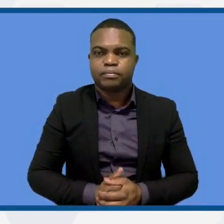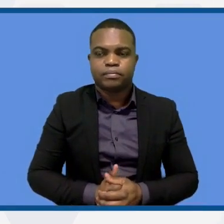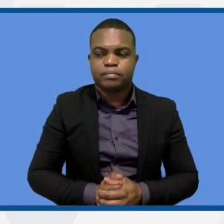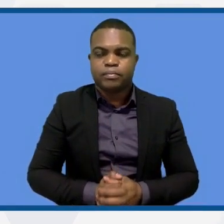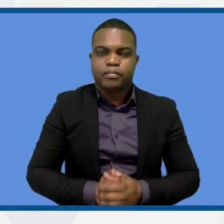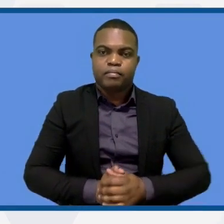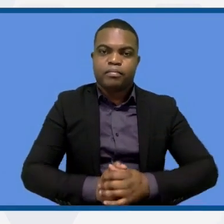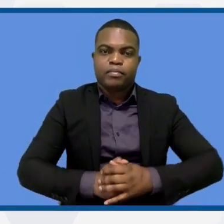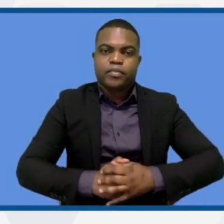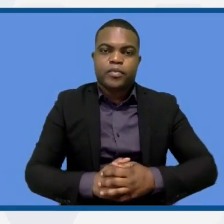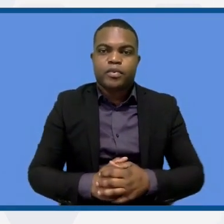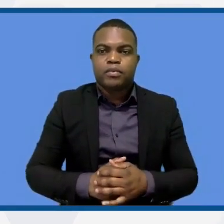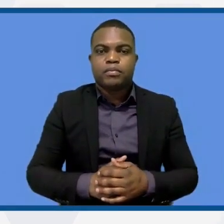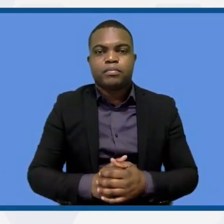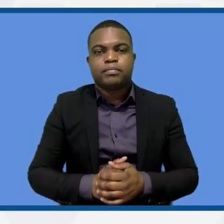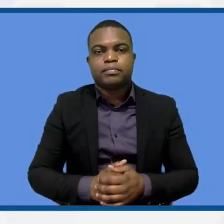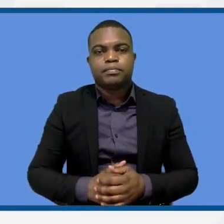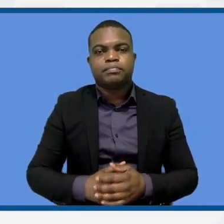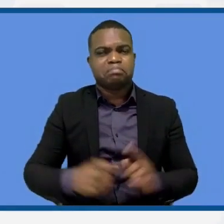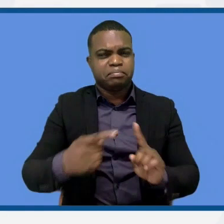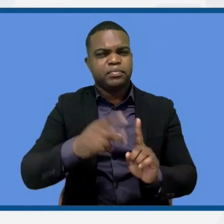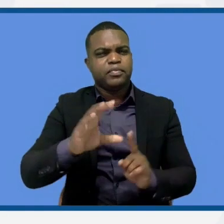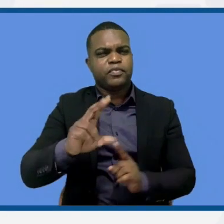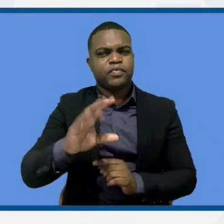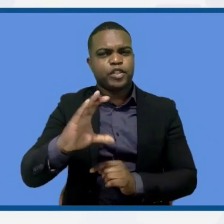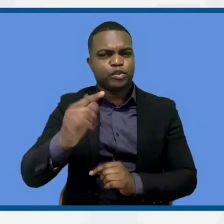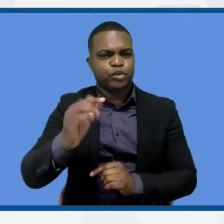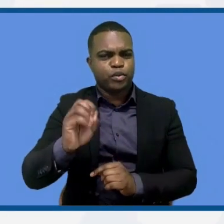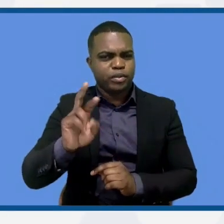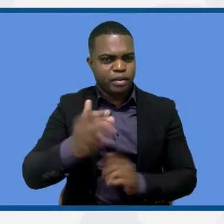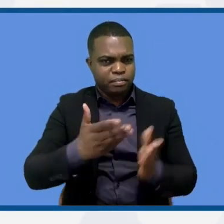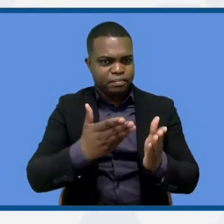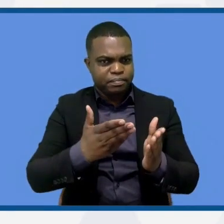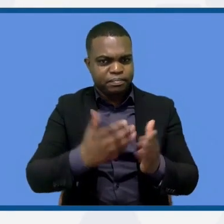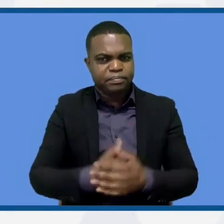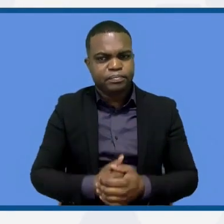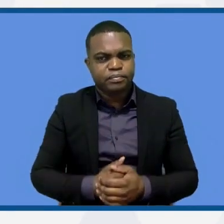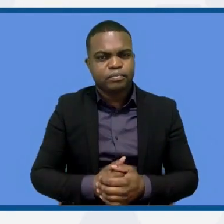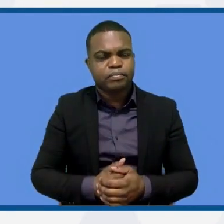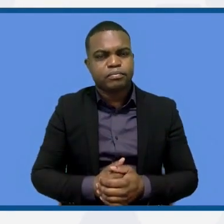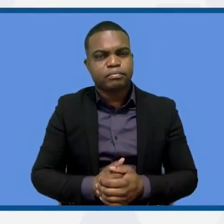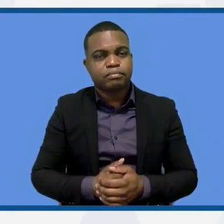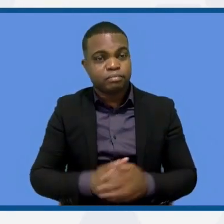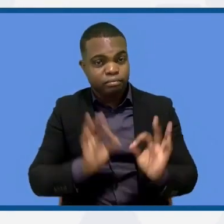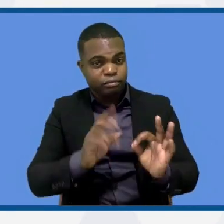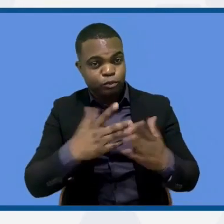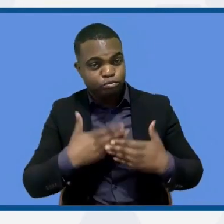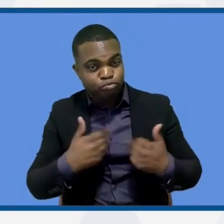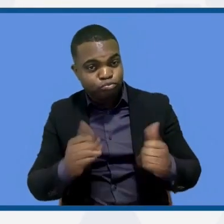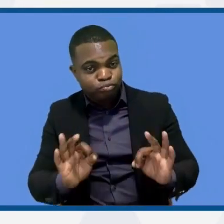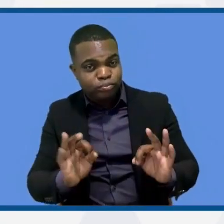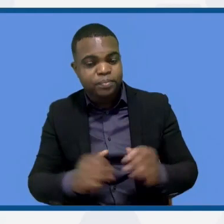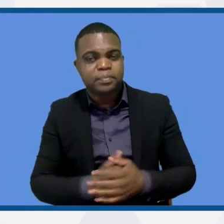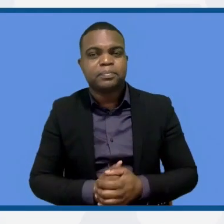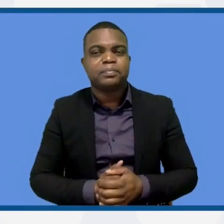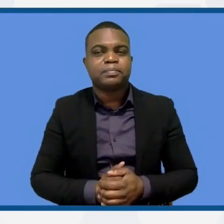well. The speech will be in English, but in the Q&A, I will answer in Spanish. And I hope there are some questions. how